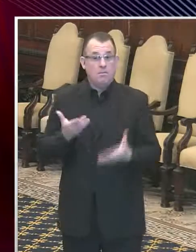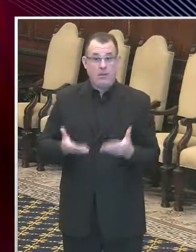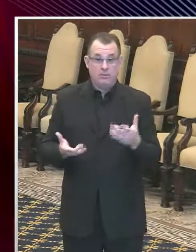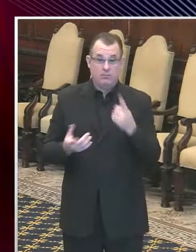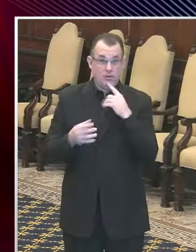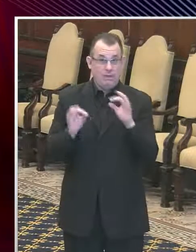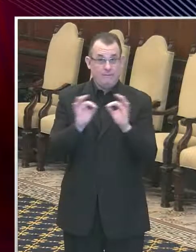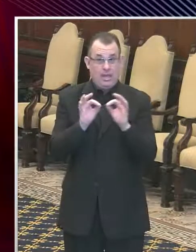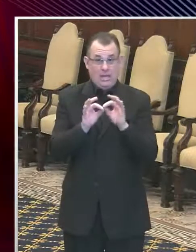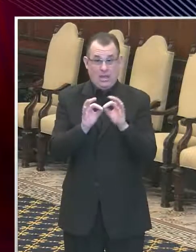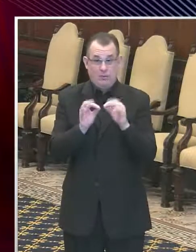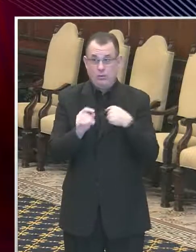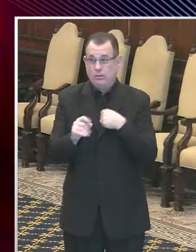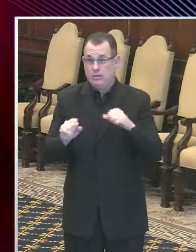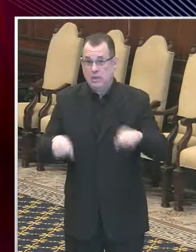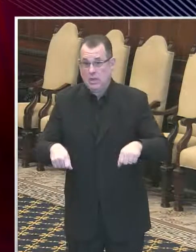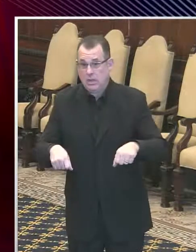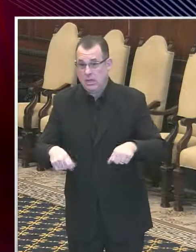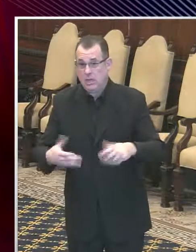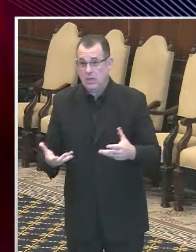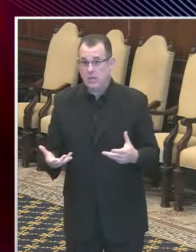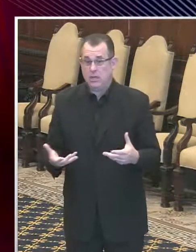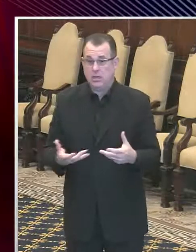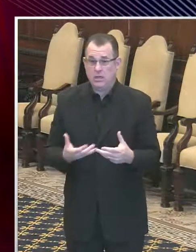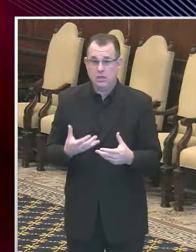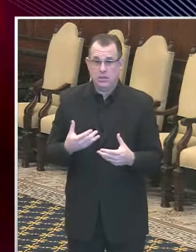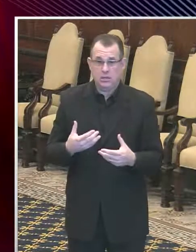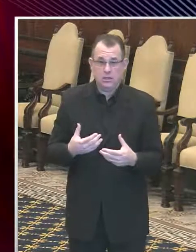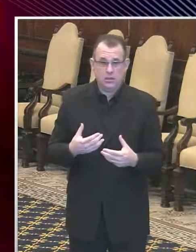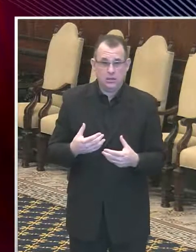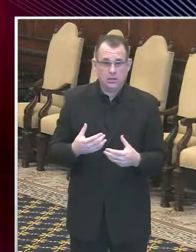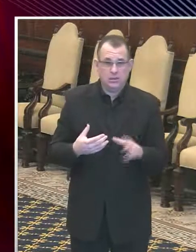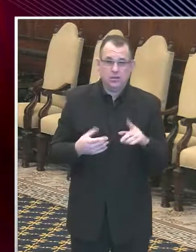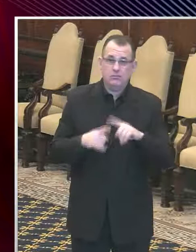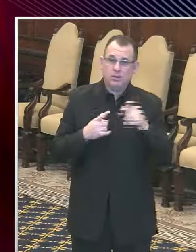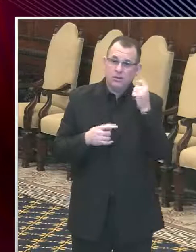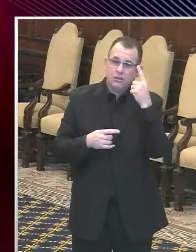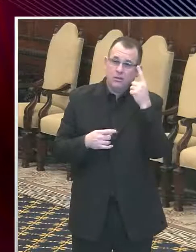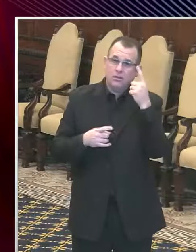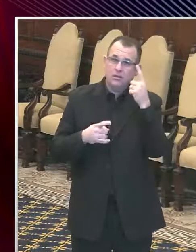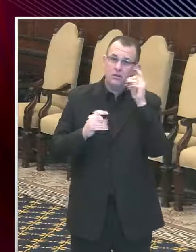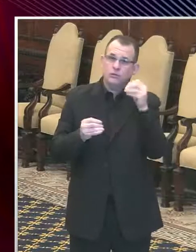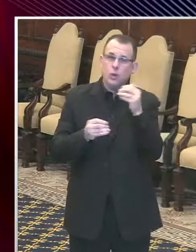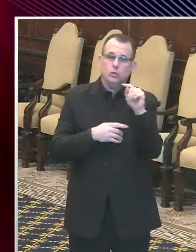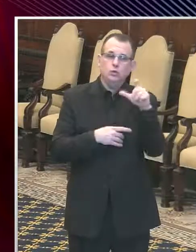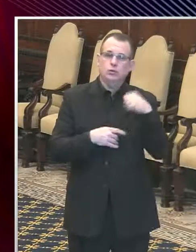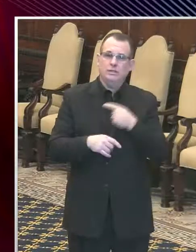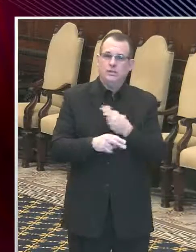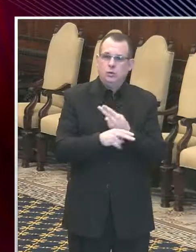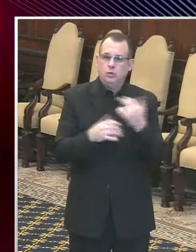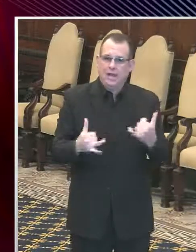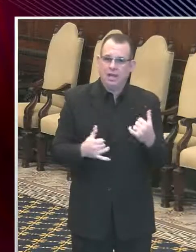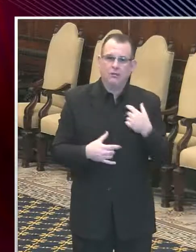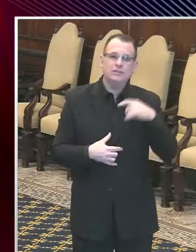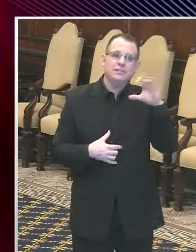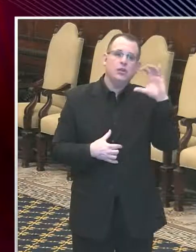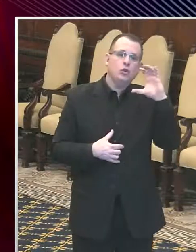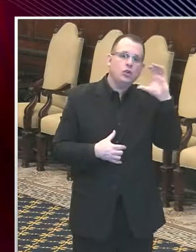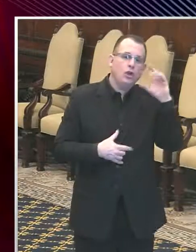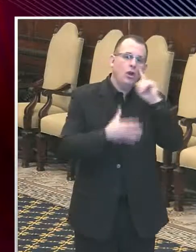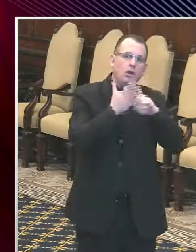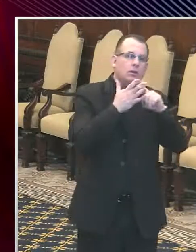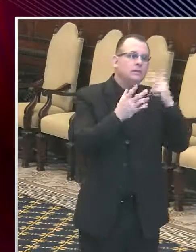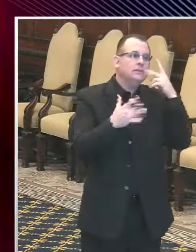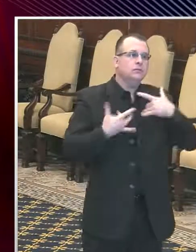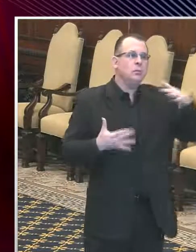people to do this. You don't have the digital tool to do this work on your own. There are no tools that we're using right now, but we are exploring what tools are out there and in development to see